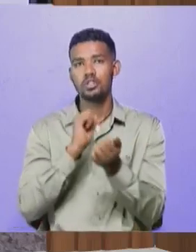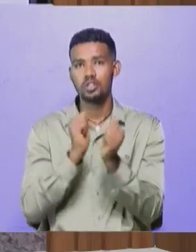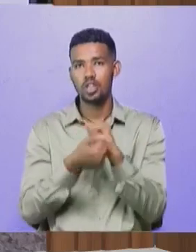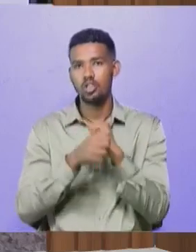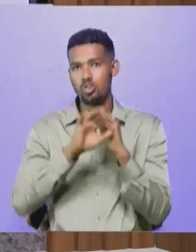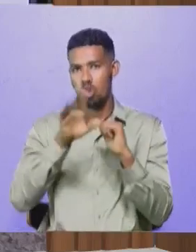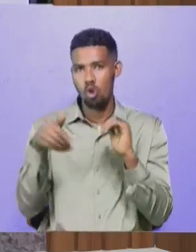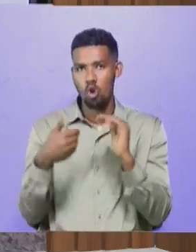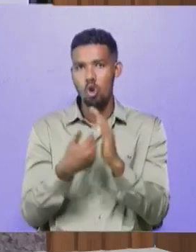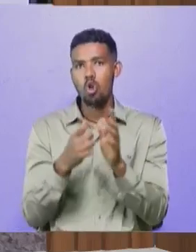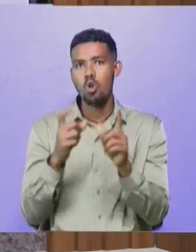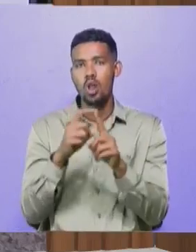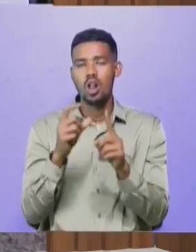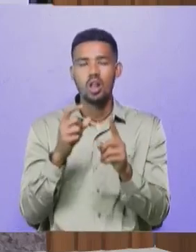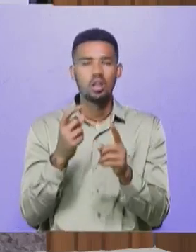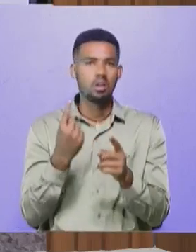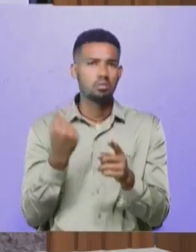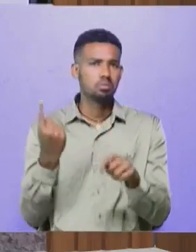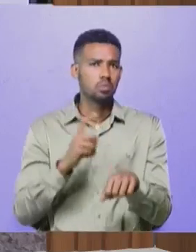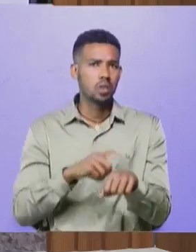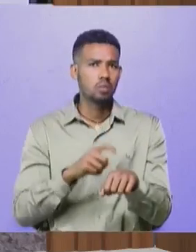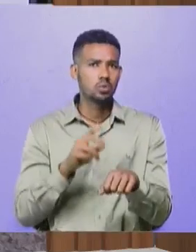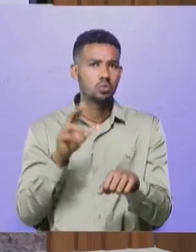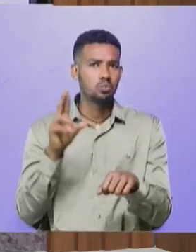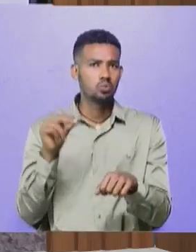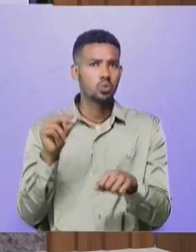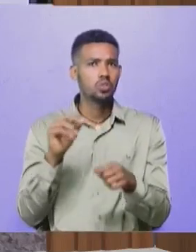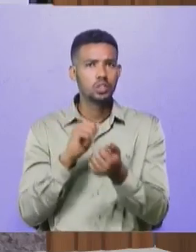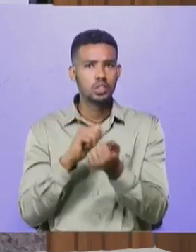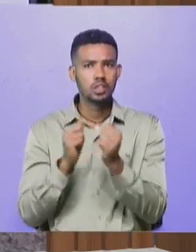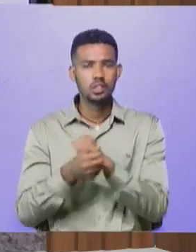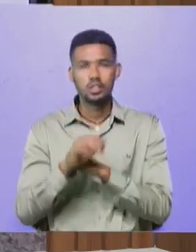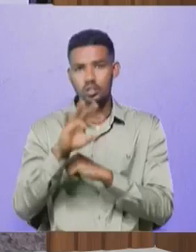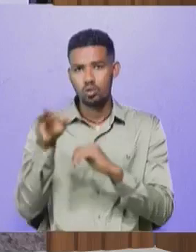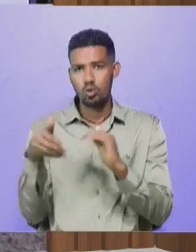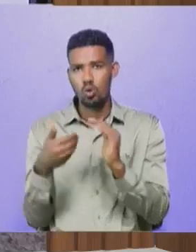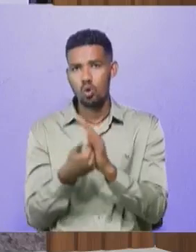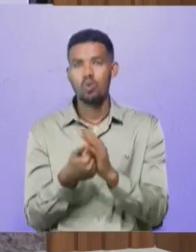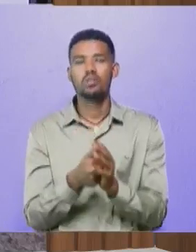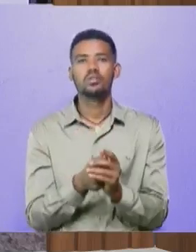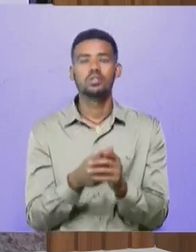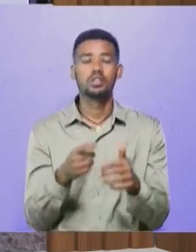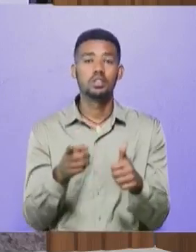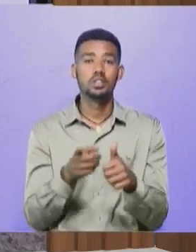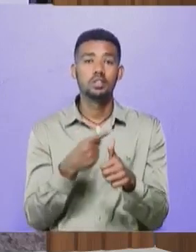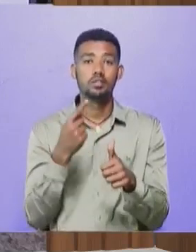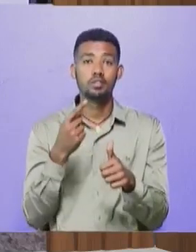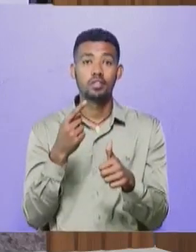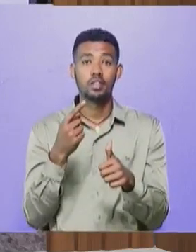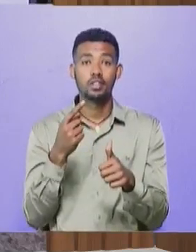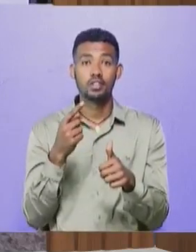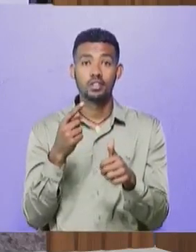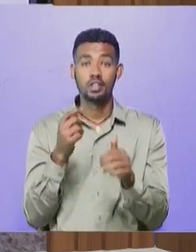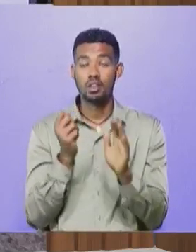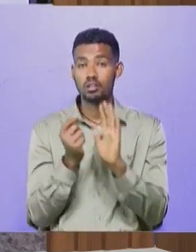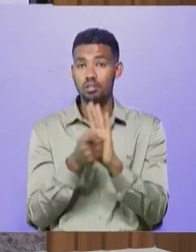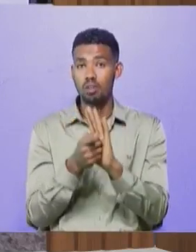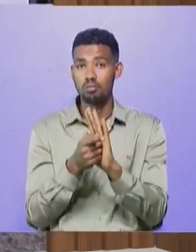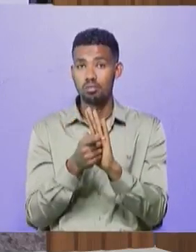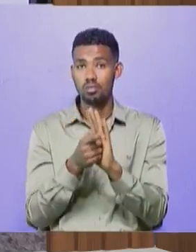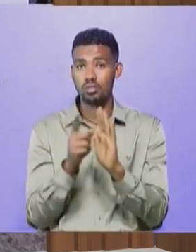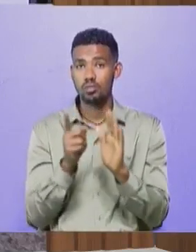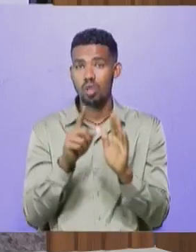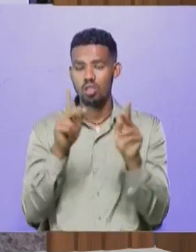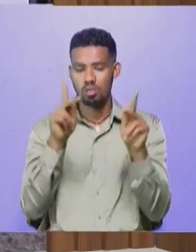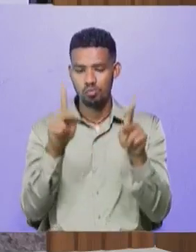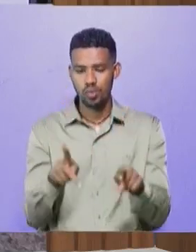words, sometimes we don't change it at all. So the first example, person. The first